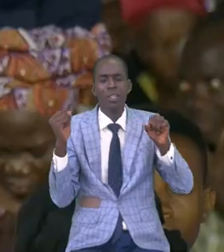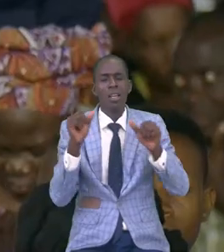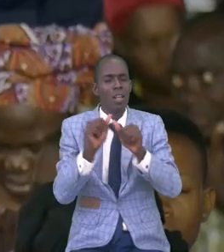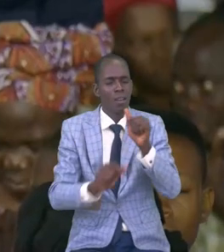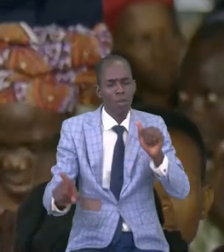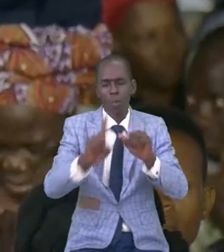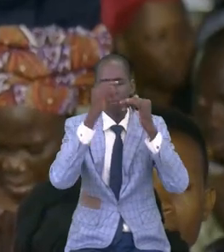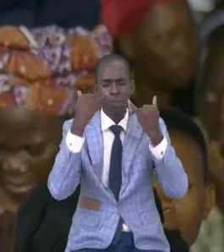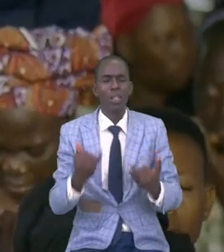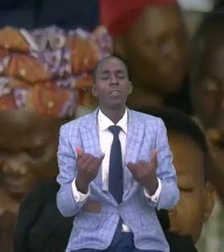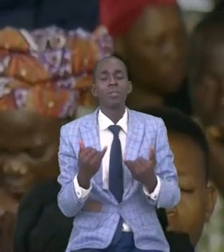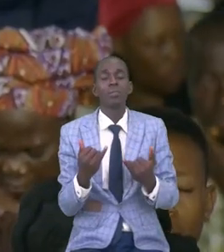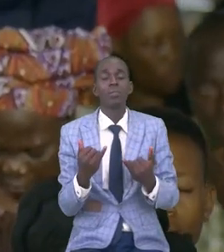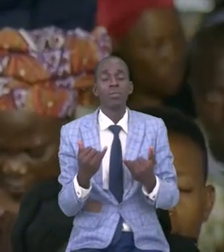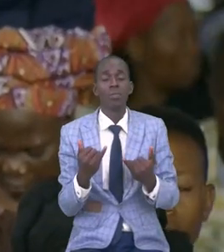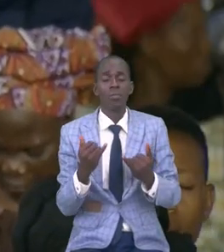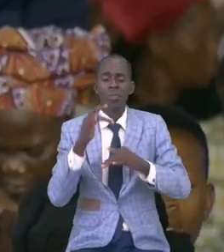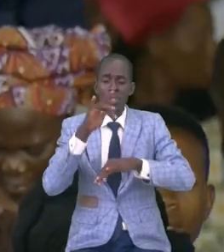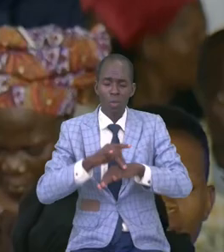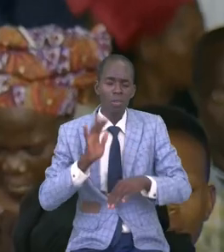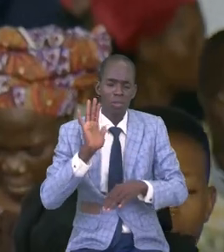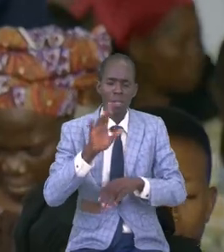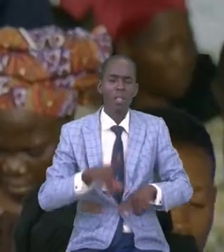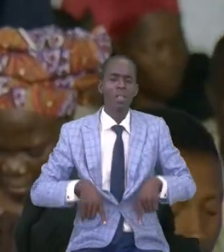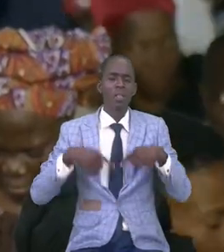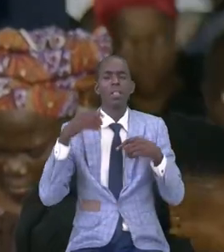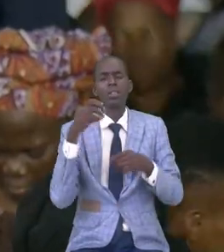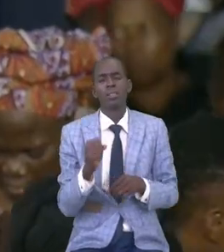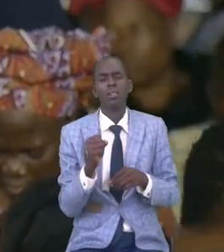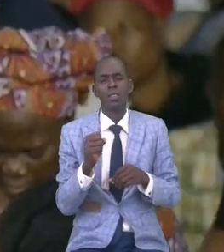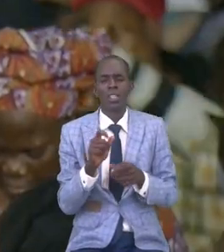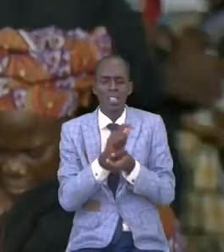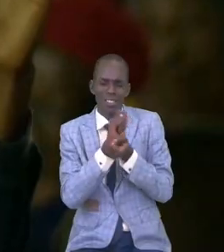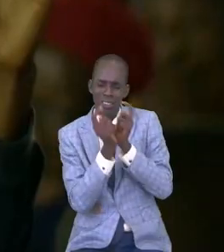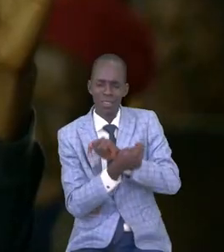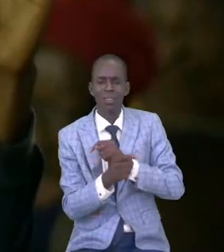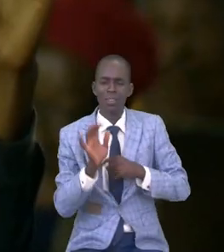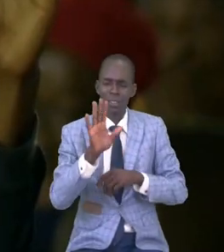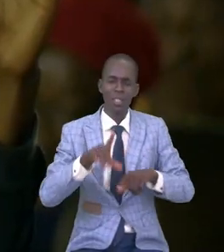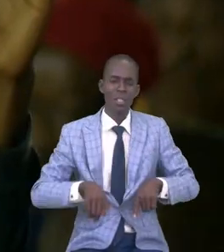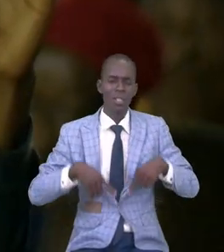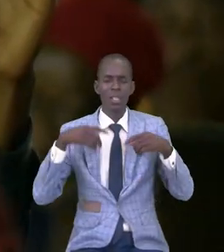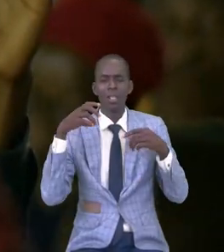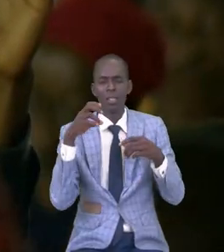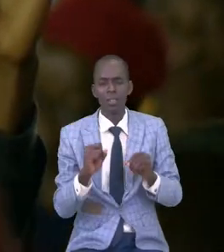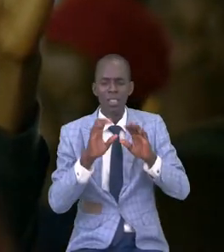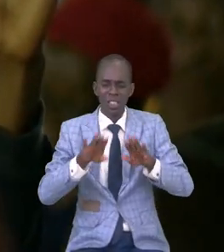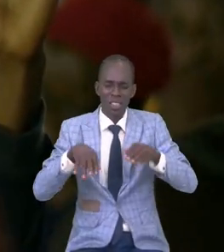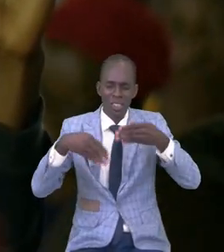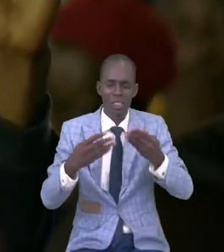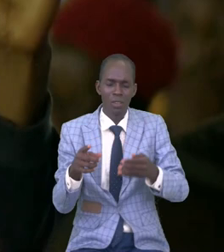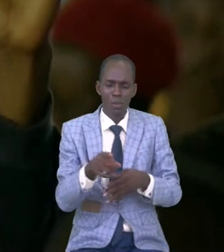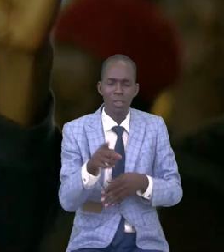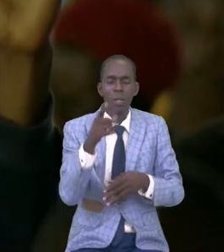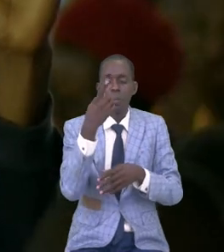everyone now. Touch their lives. Transform their lives. Grant them